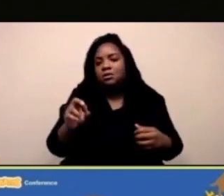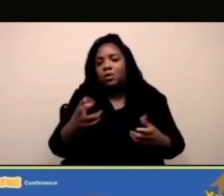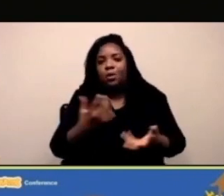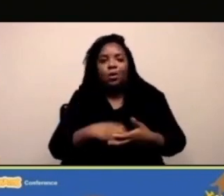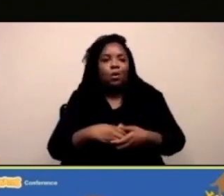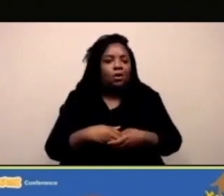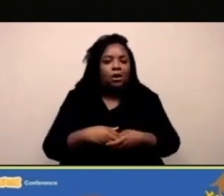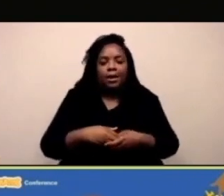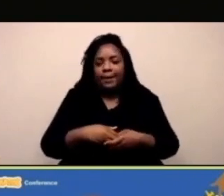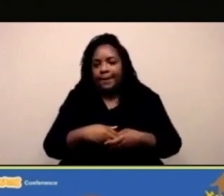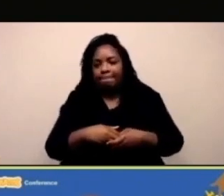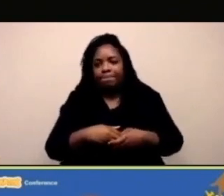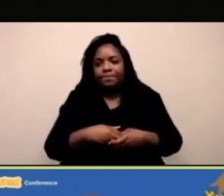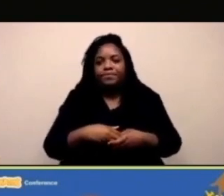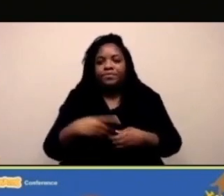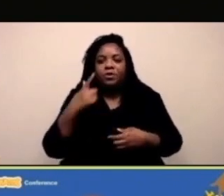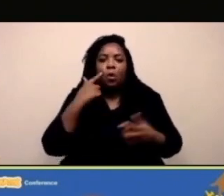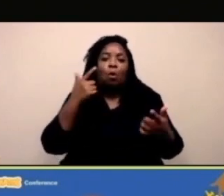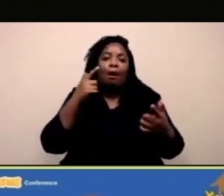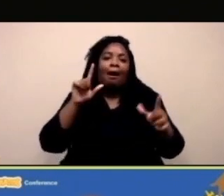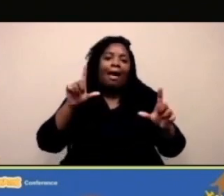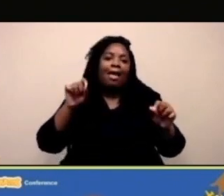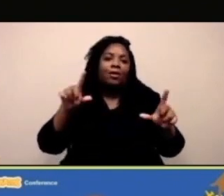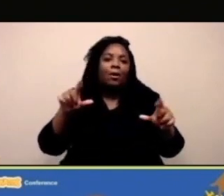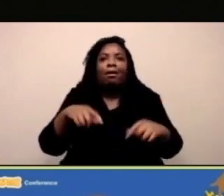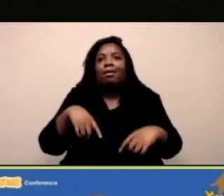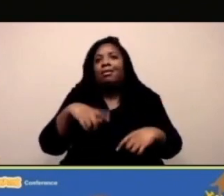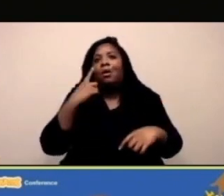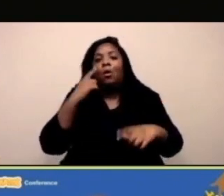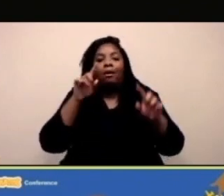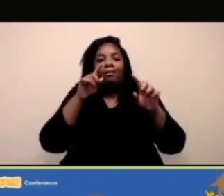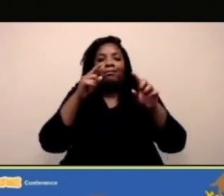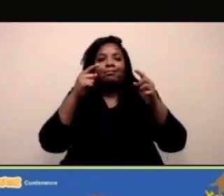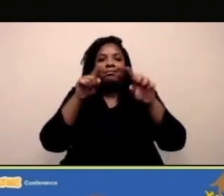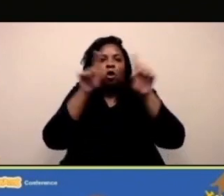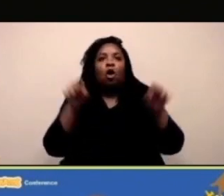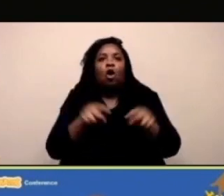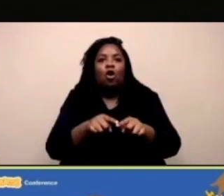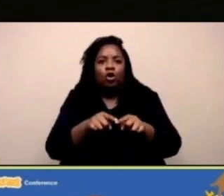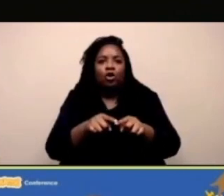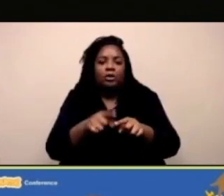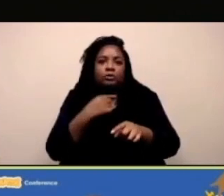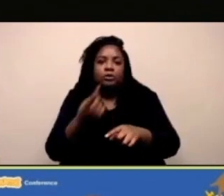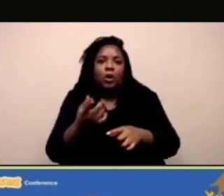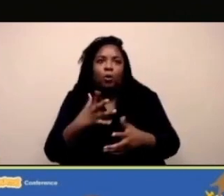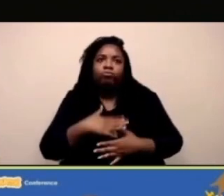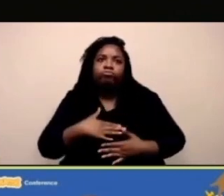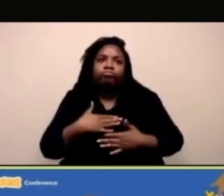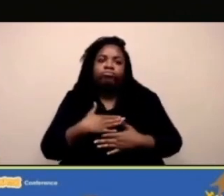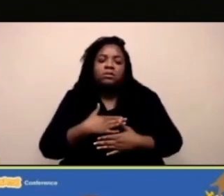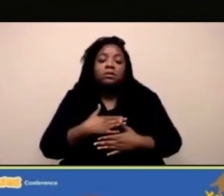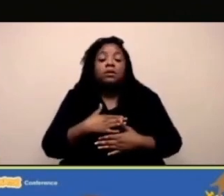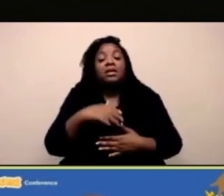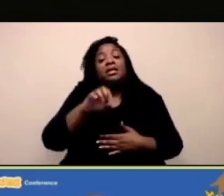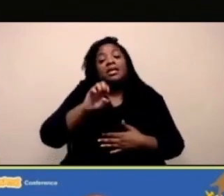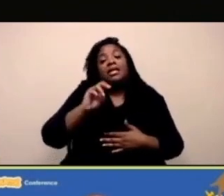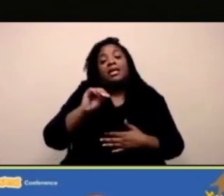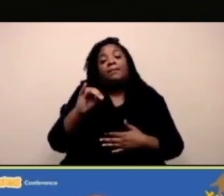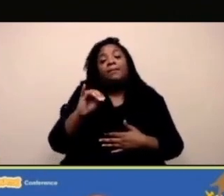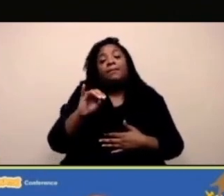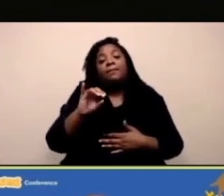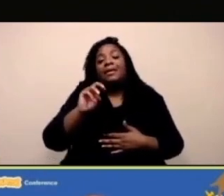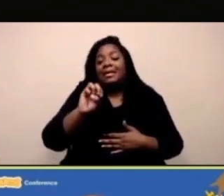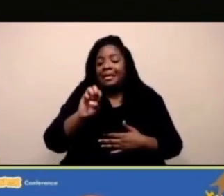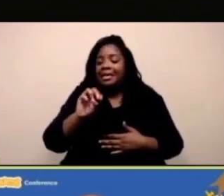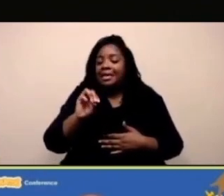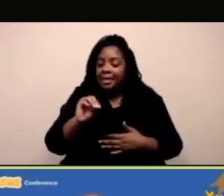big, a laughing out loud or the little heart shape. And emojis have turned into a creative language of their own.